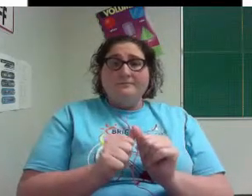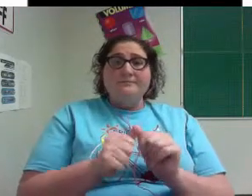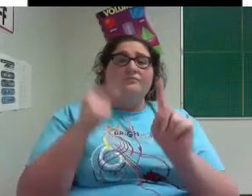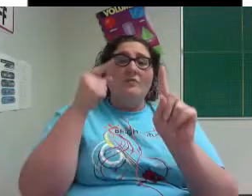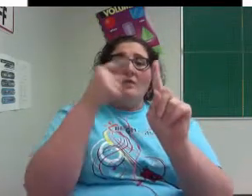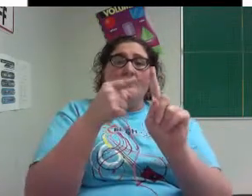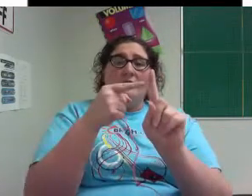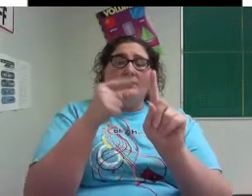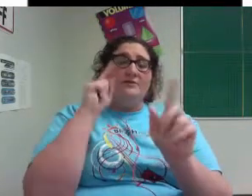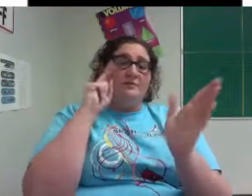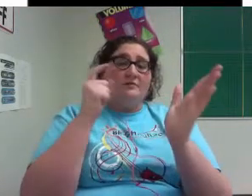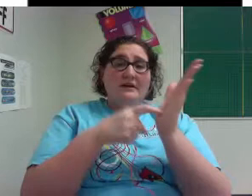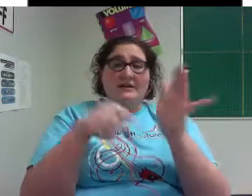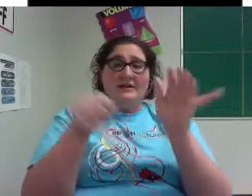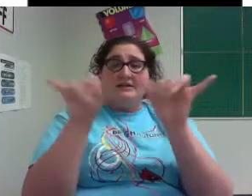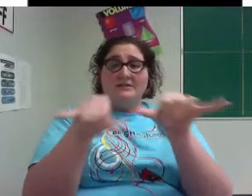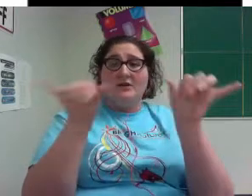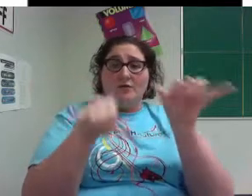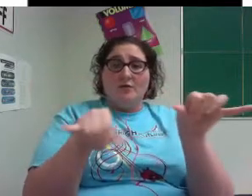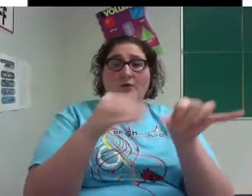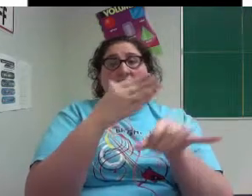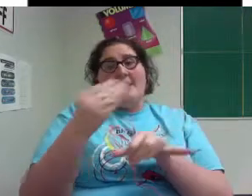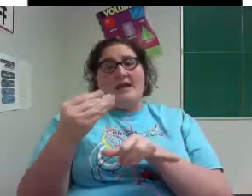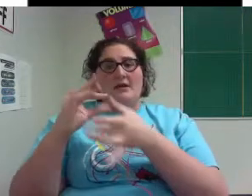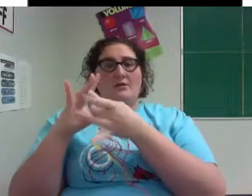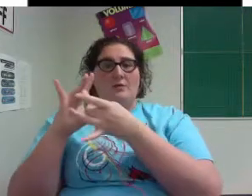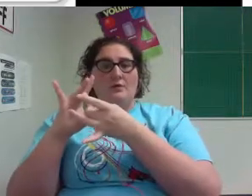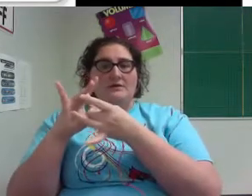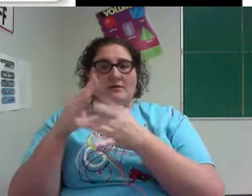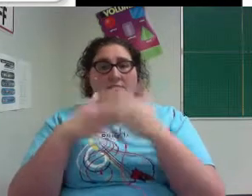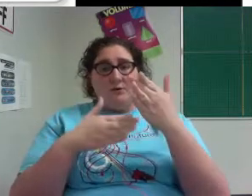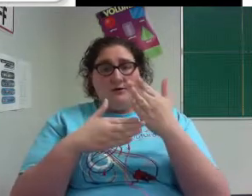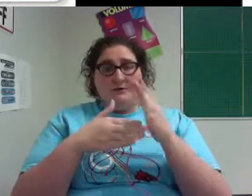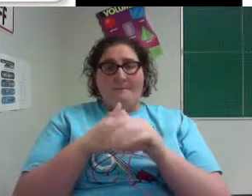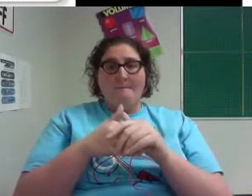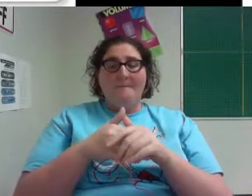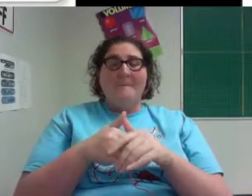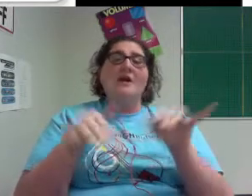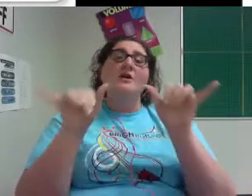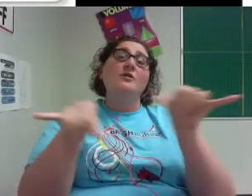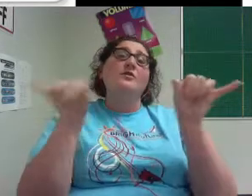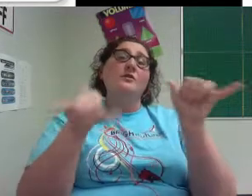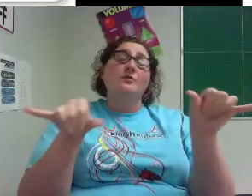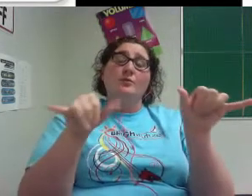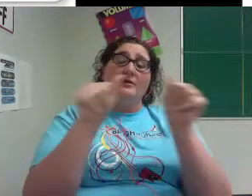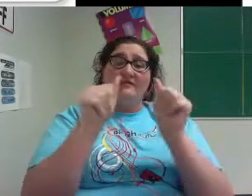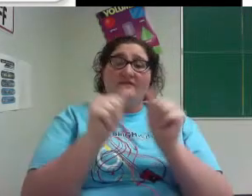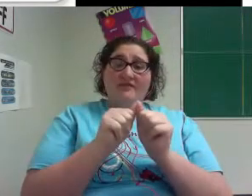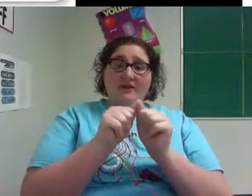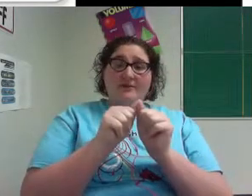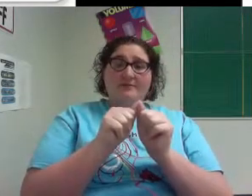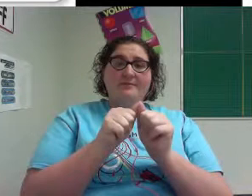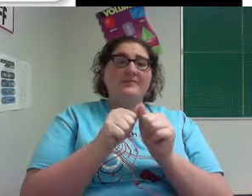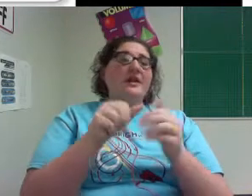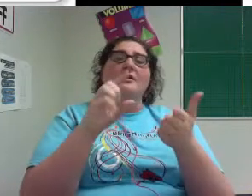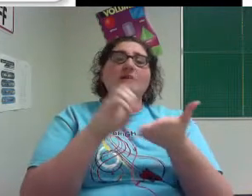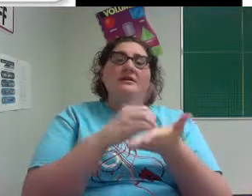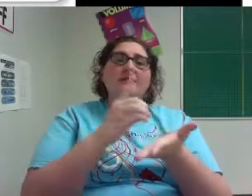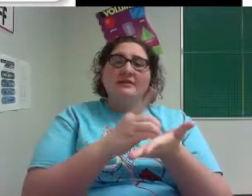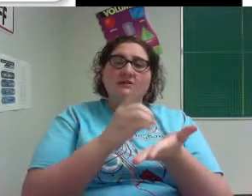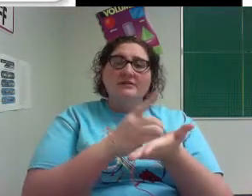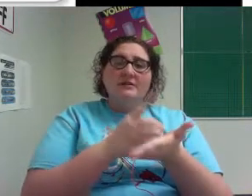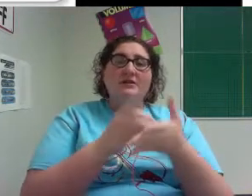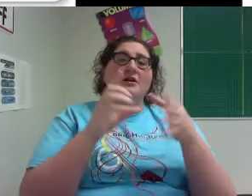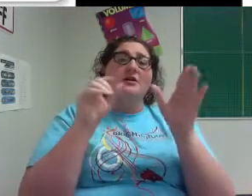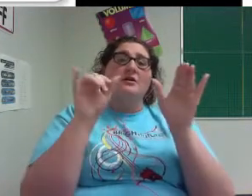Objectives: to recognize congruent figures and their corresponding parts. Congruent figures, it says, definition, congruent polygons